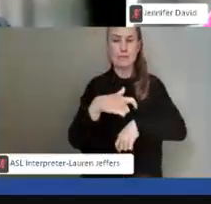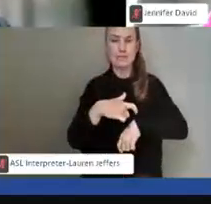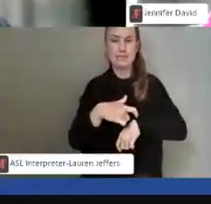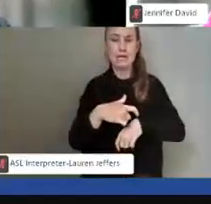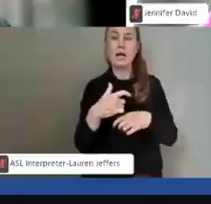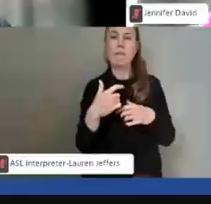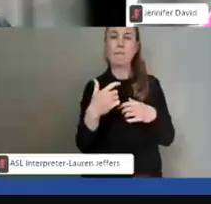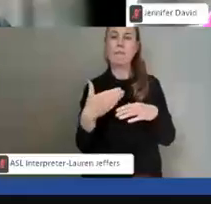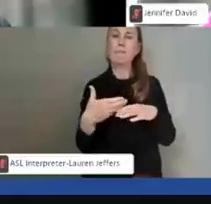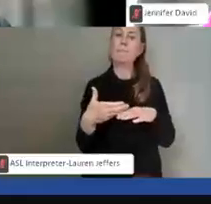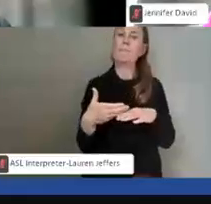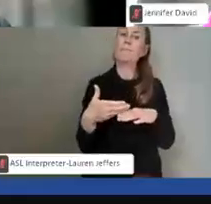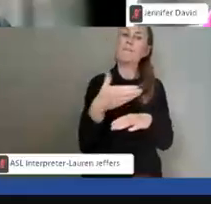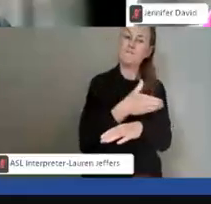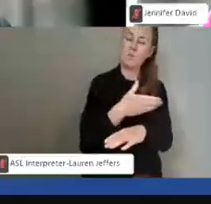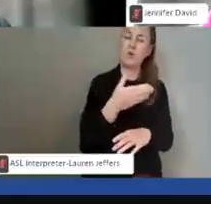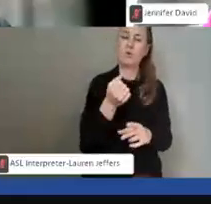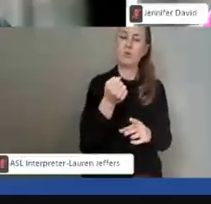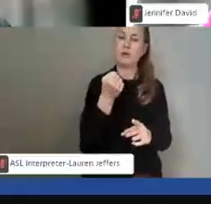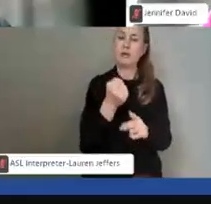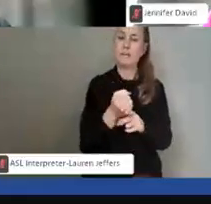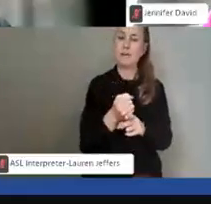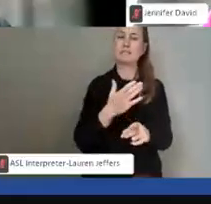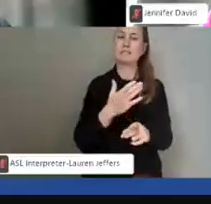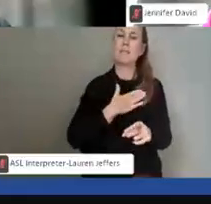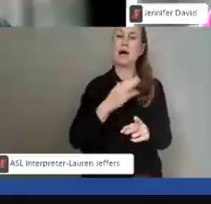before would impact my vote.